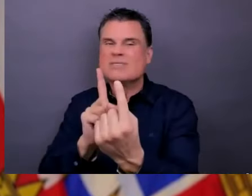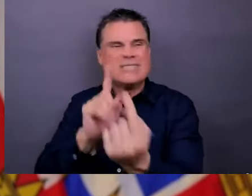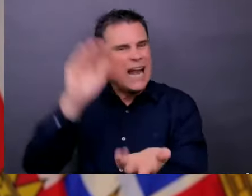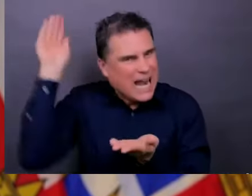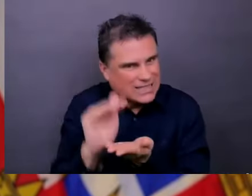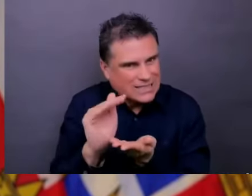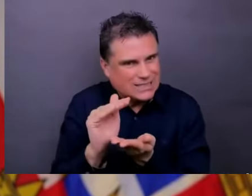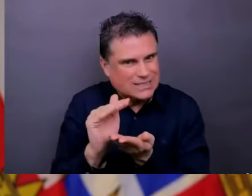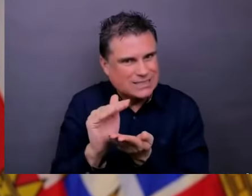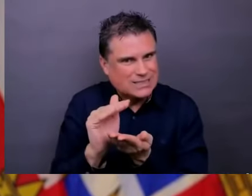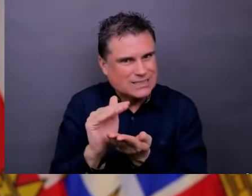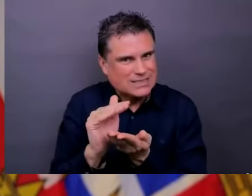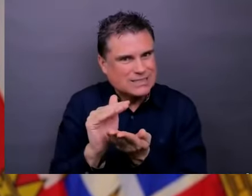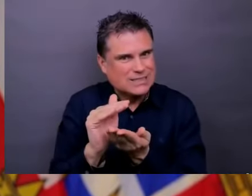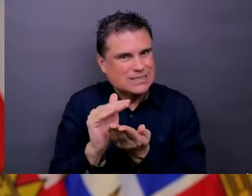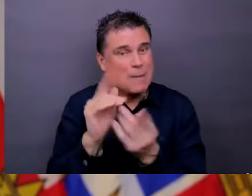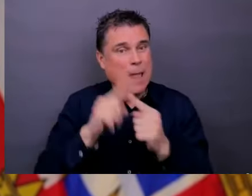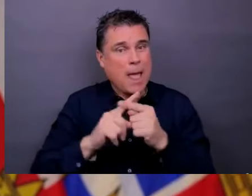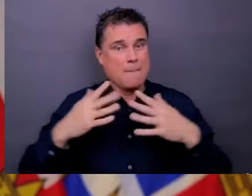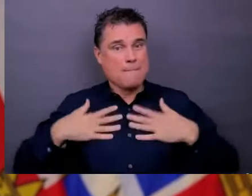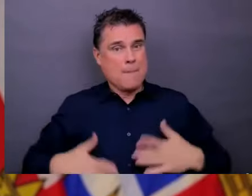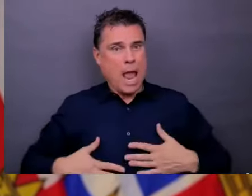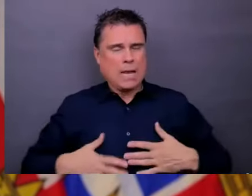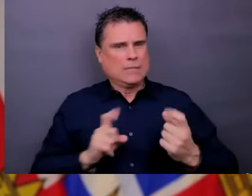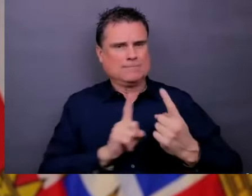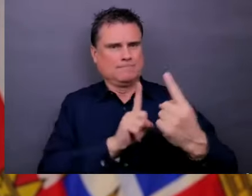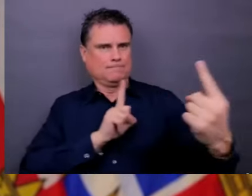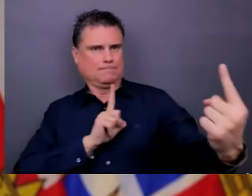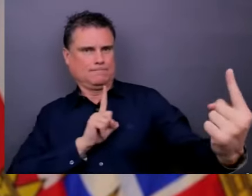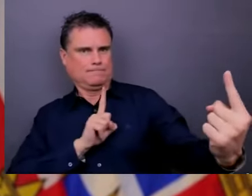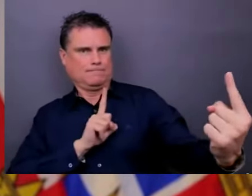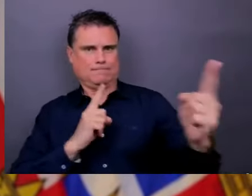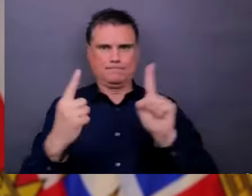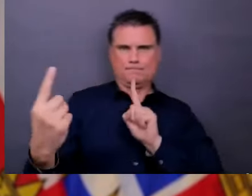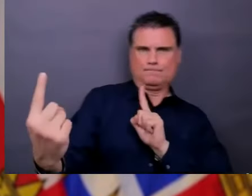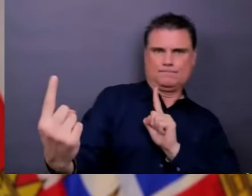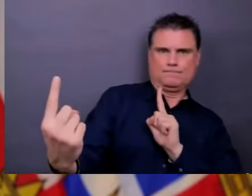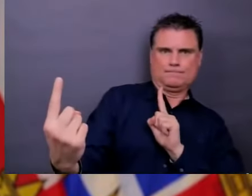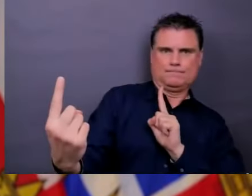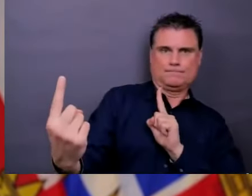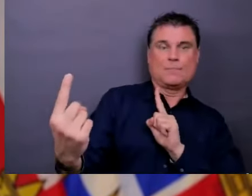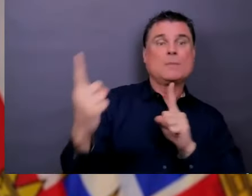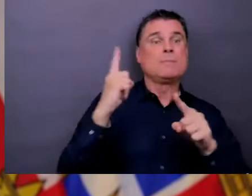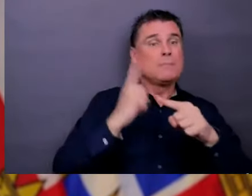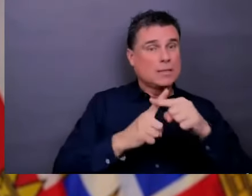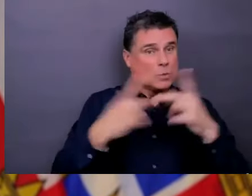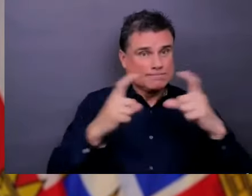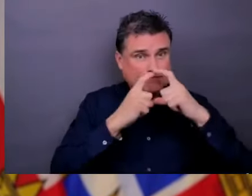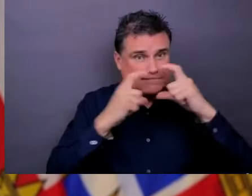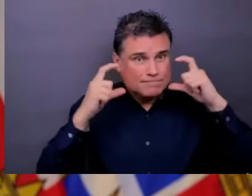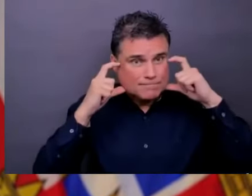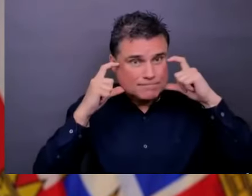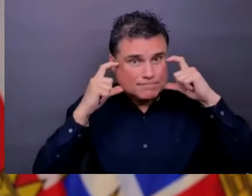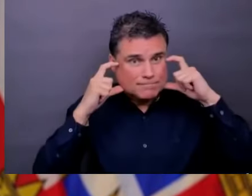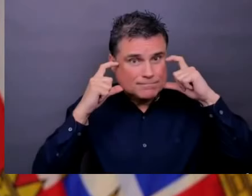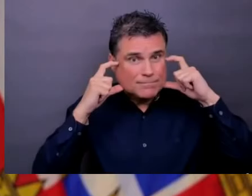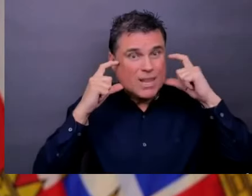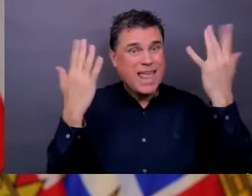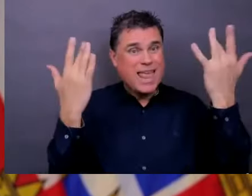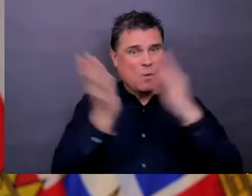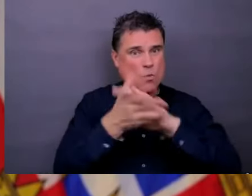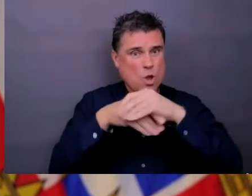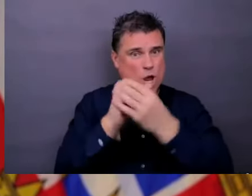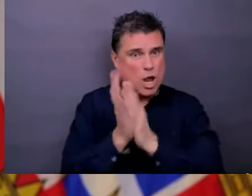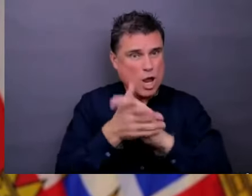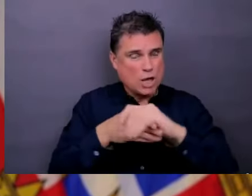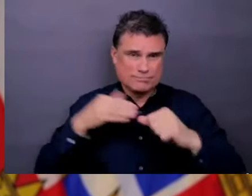safe distance, wearing our masks, and cleaning our hands. Continuing to follow our public health restrictions and guidance that we have